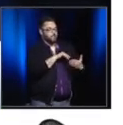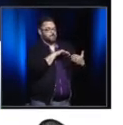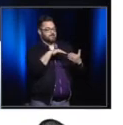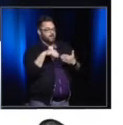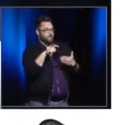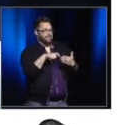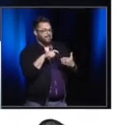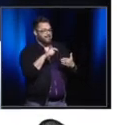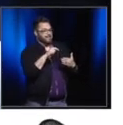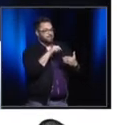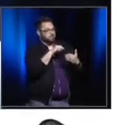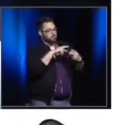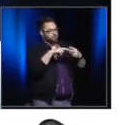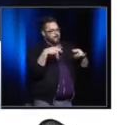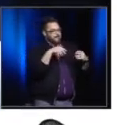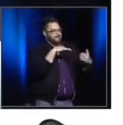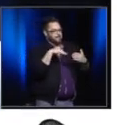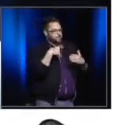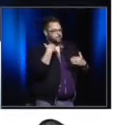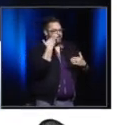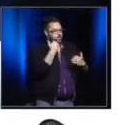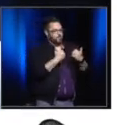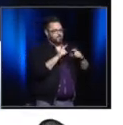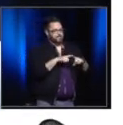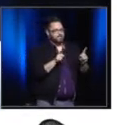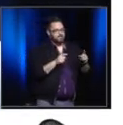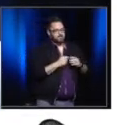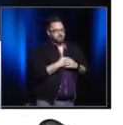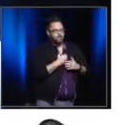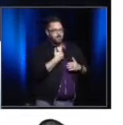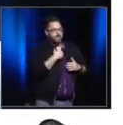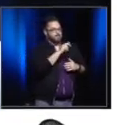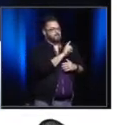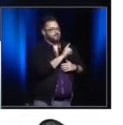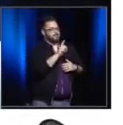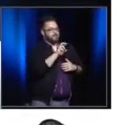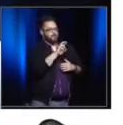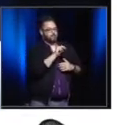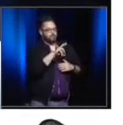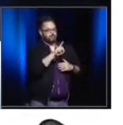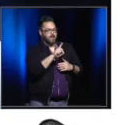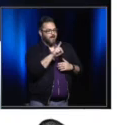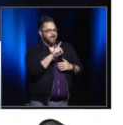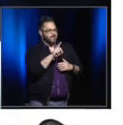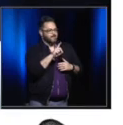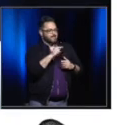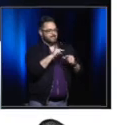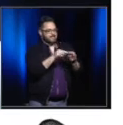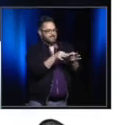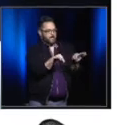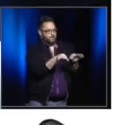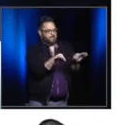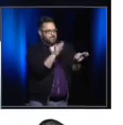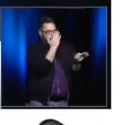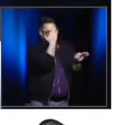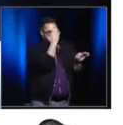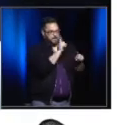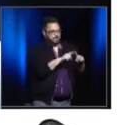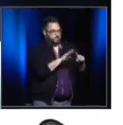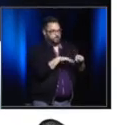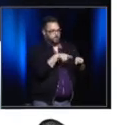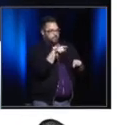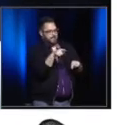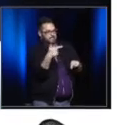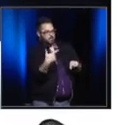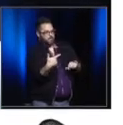apart. We're using dd-RAD sequencing to understand their pedigrees, who's contributing to the gene pool, and there's some really